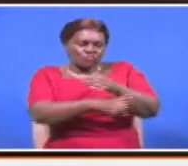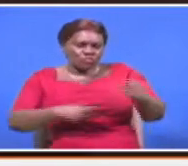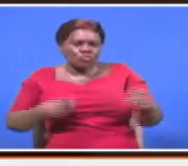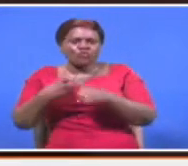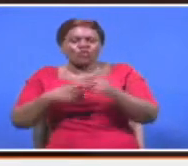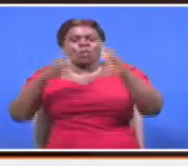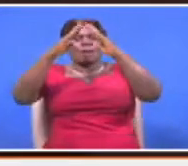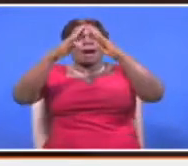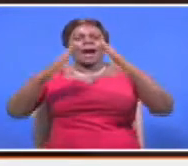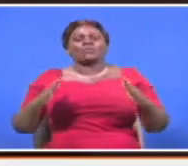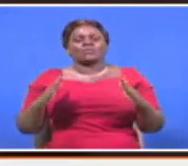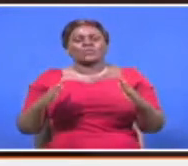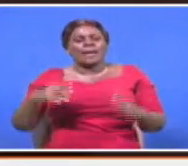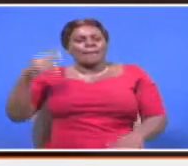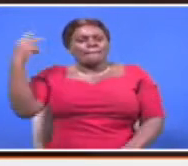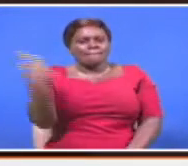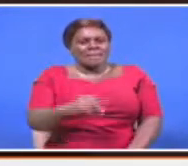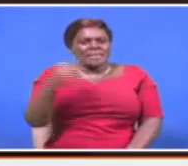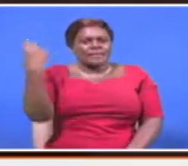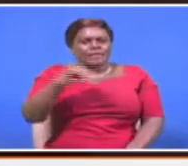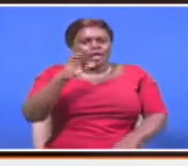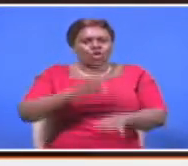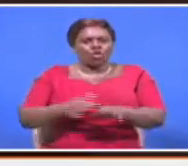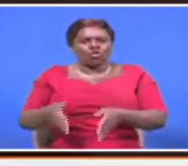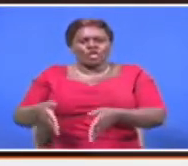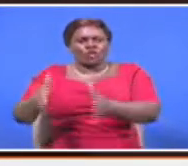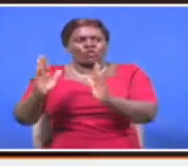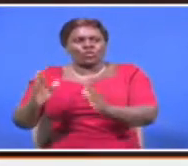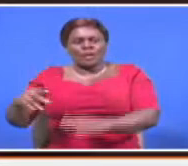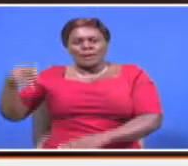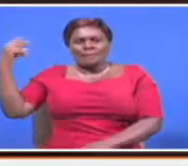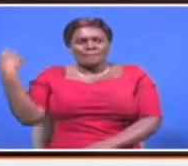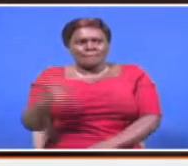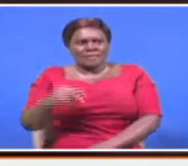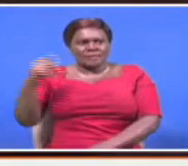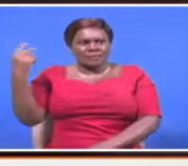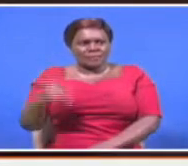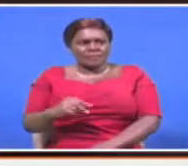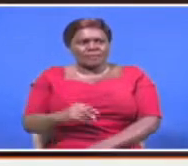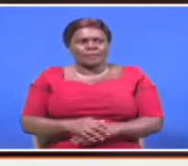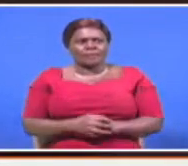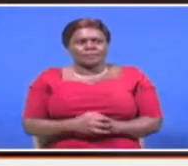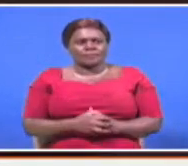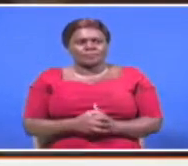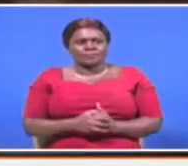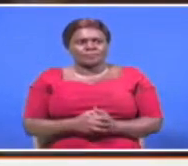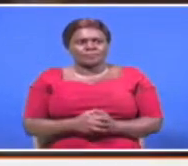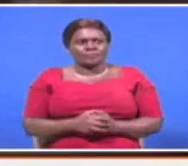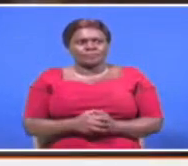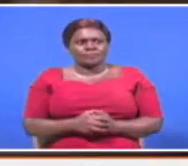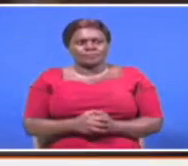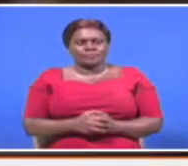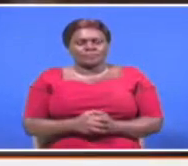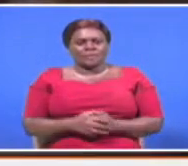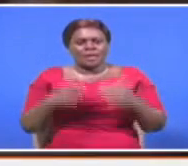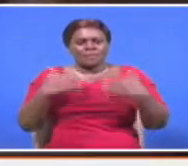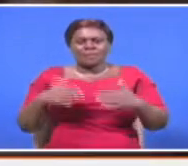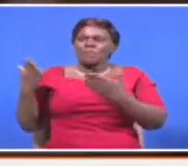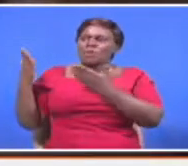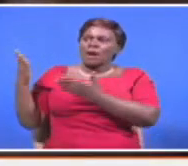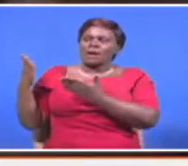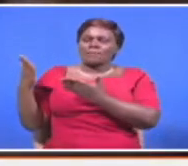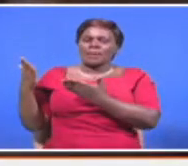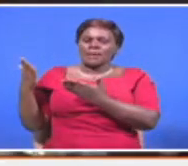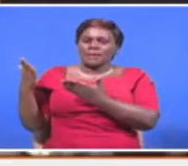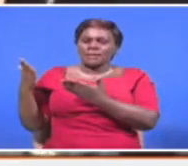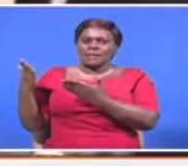wakapigwa, wakapelekwa kwa barabara, wakatolewa kwa barabara, wakarudishwa kwa nyumba kama wajiwezi kabisa. Residents of Nyalenda, where